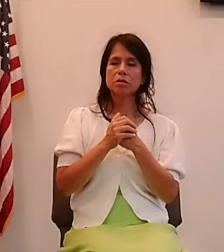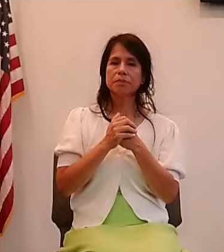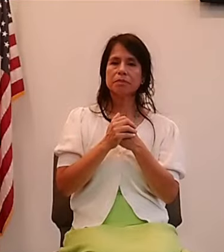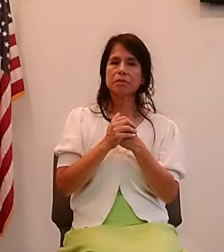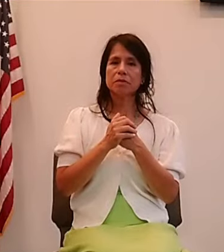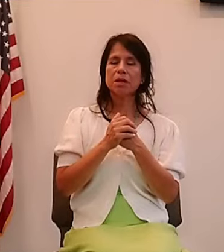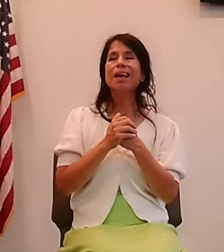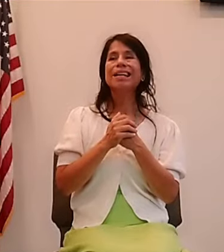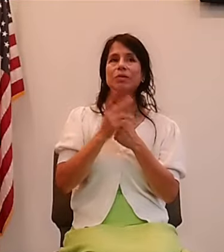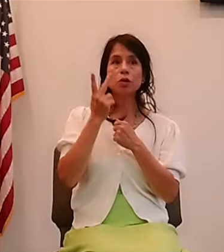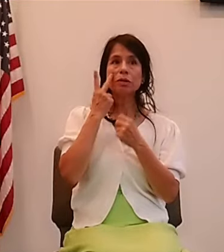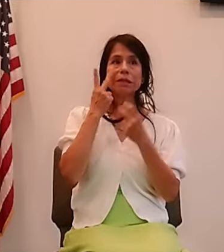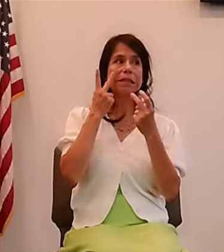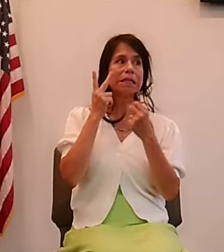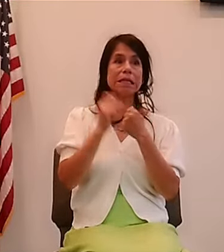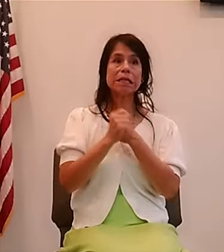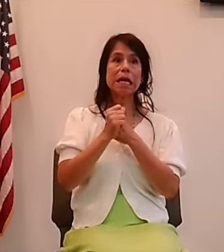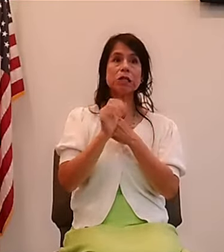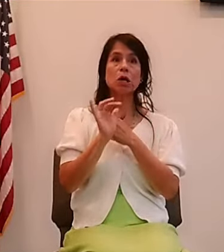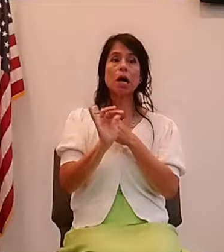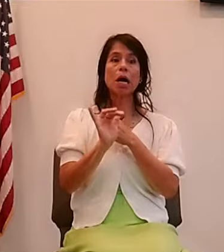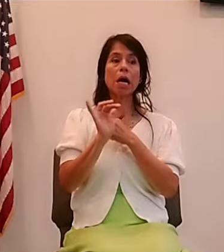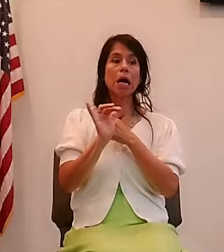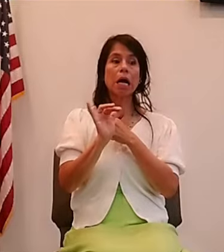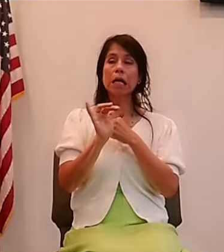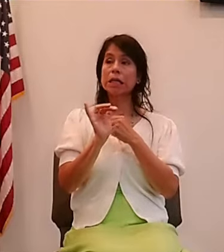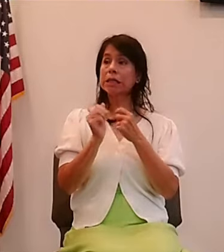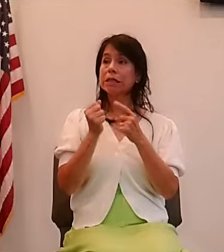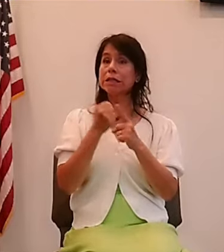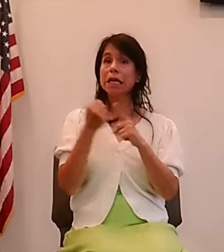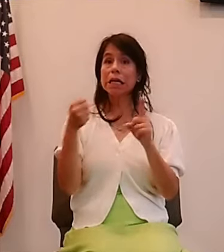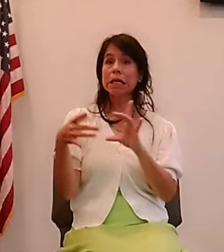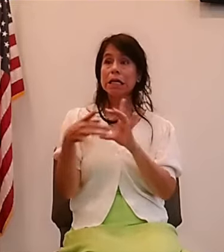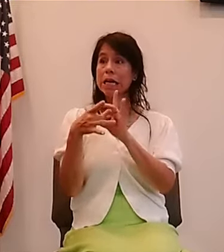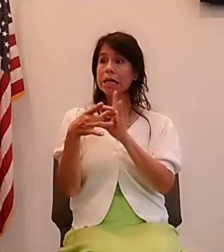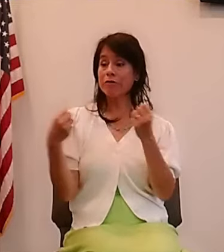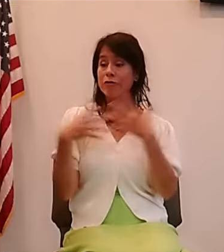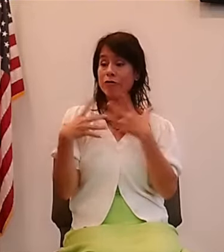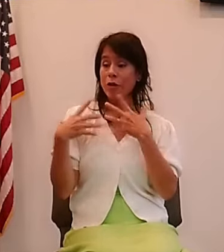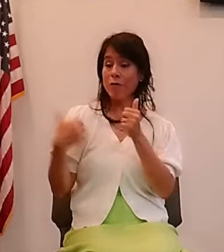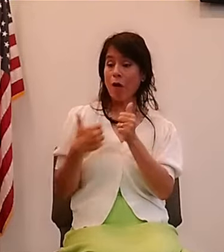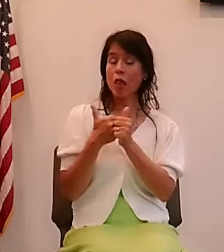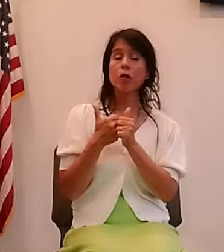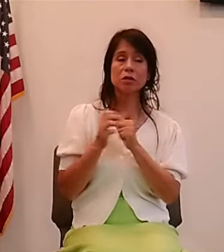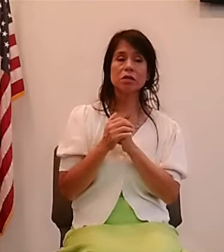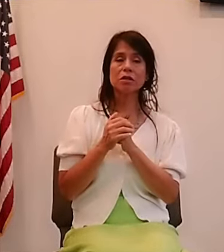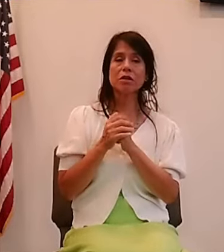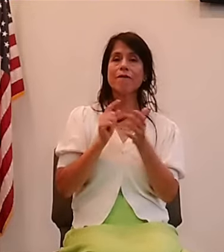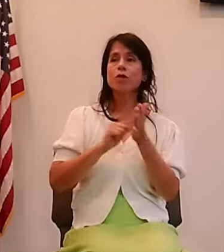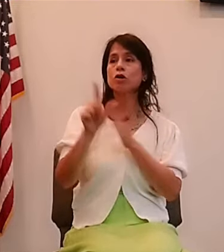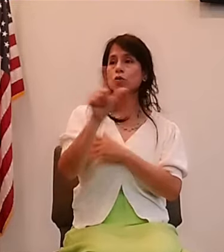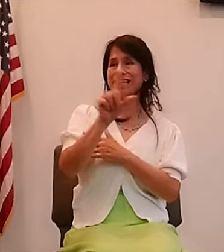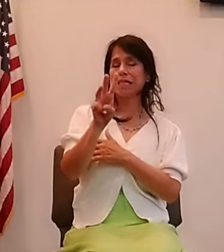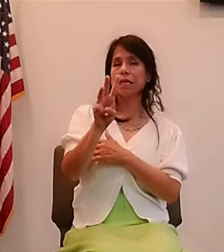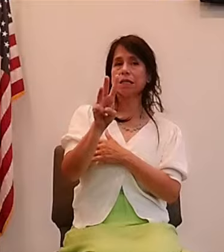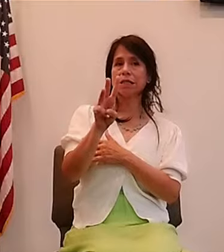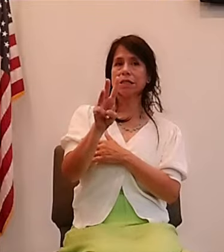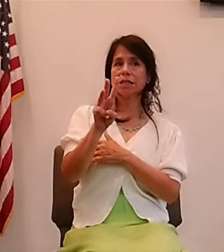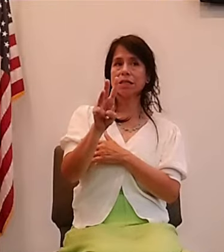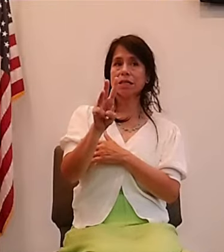fear follows, right? Verse 26, Psalm 107, verse 26. In